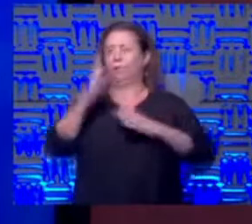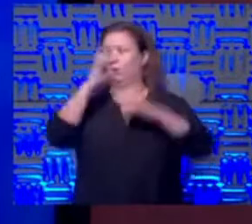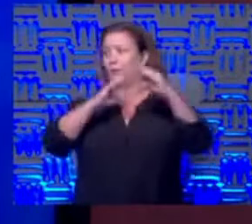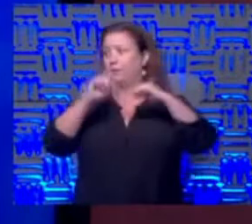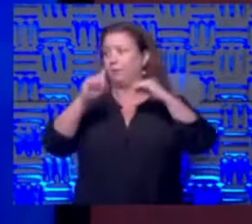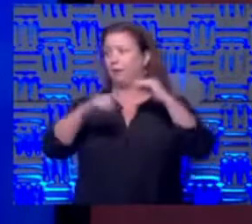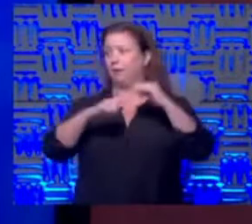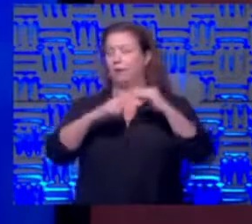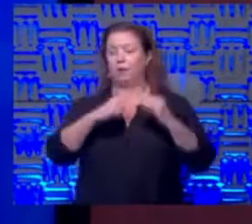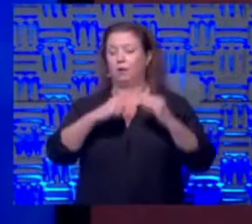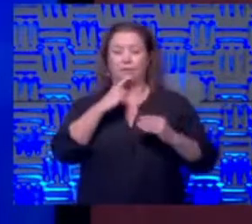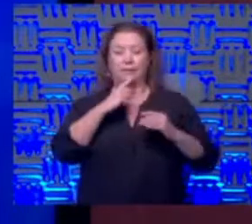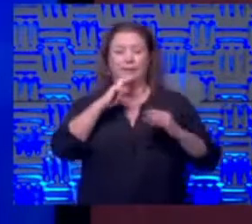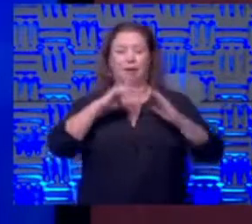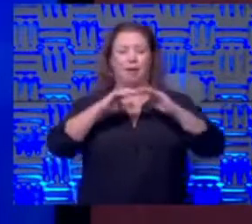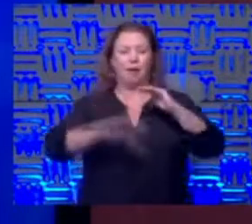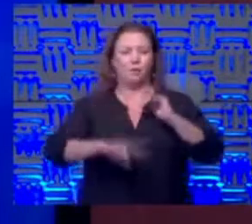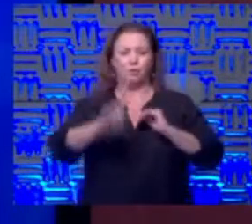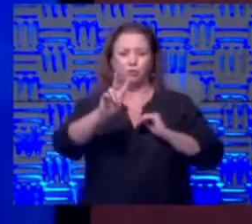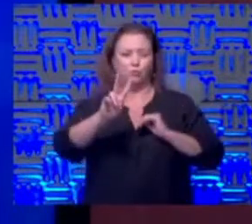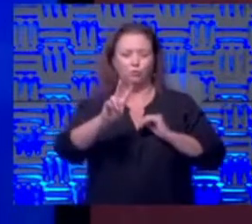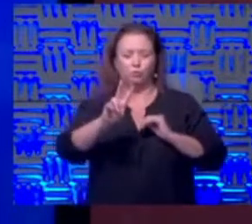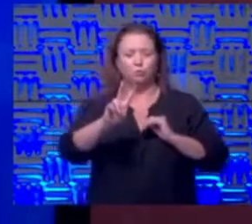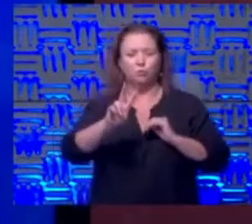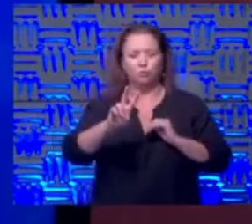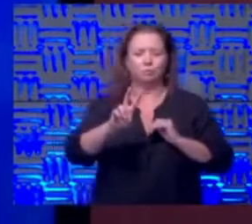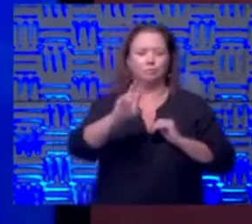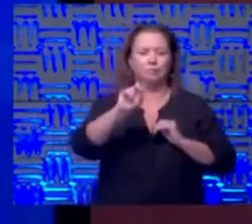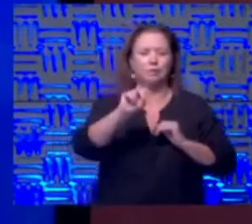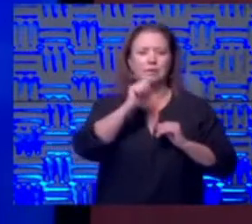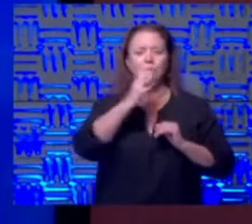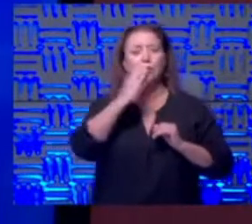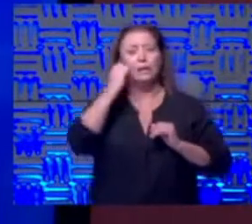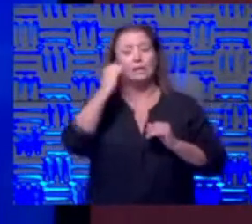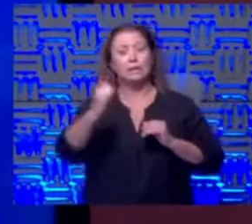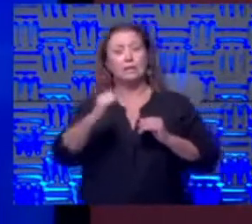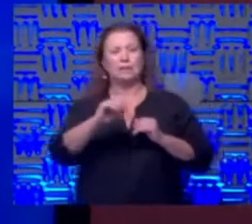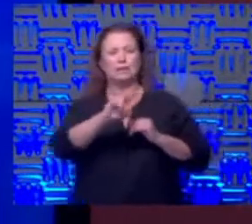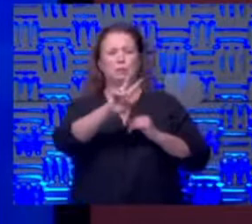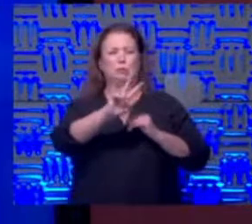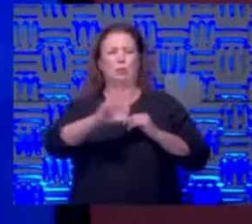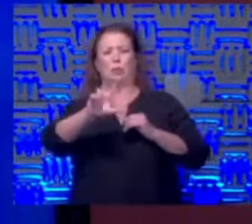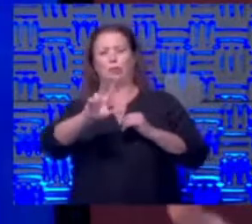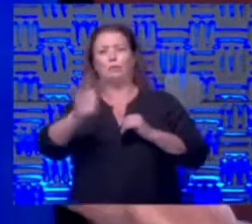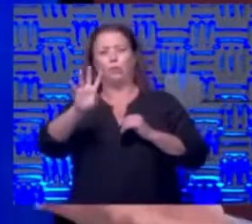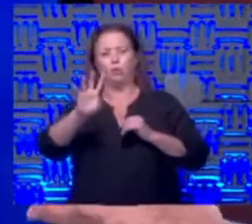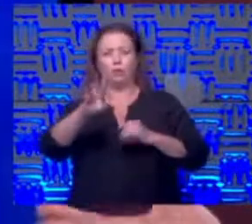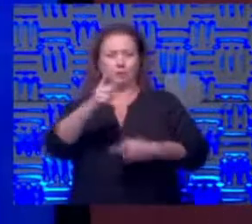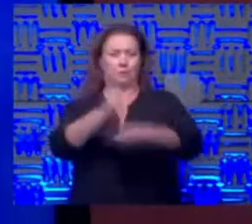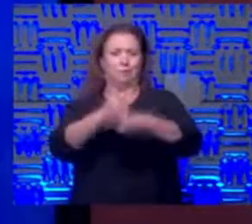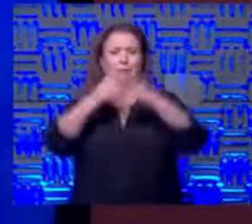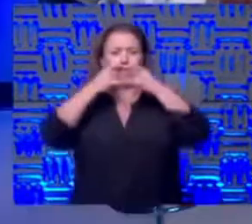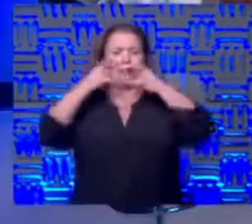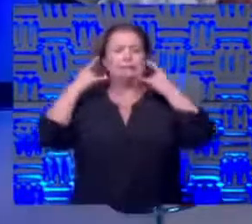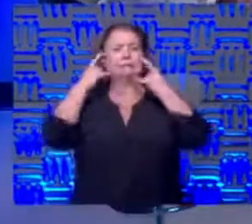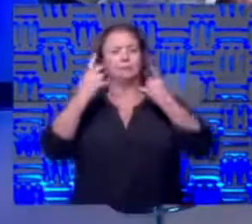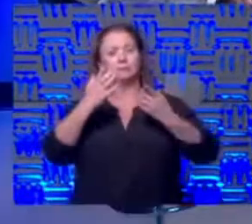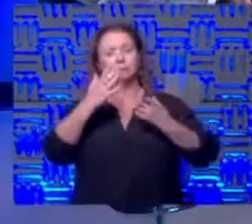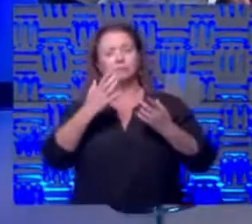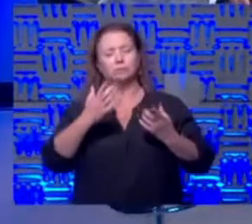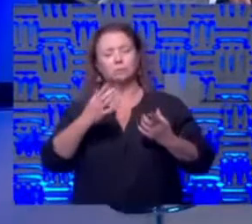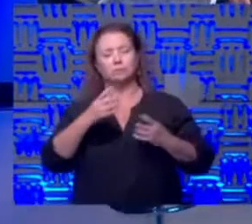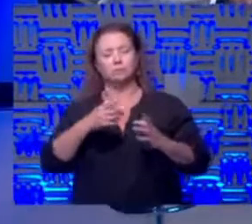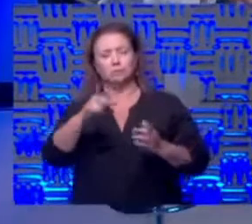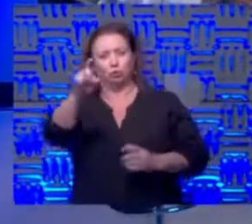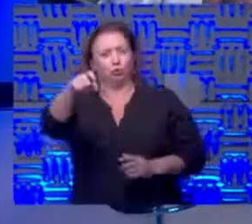think, again, we said it under 2 years old, probably not the right idea, but beginning around 2 and 3, then it becomes the right idea. Yeah, and I think